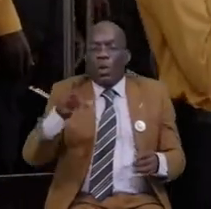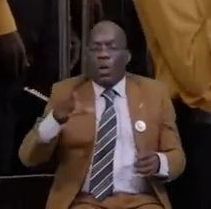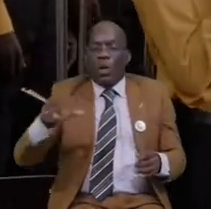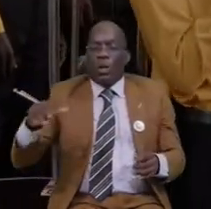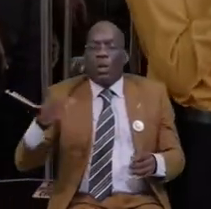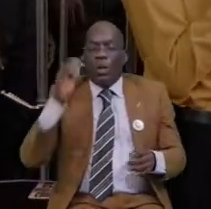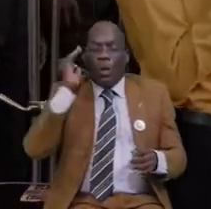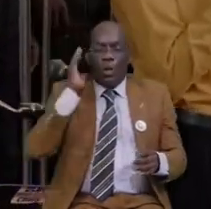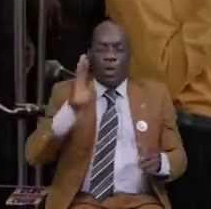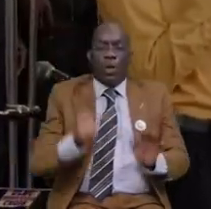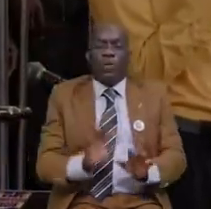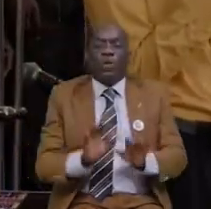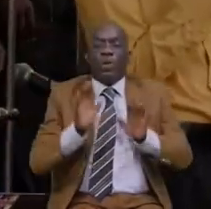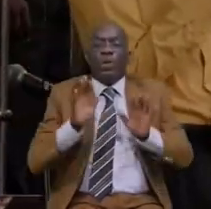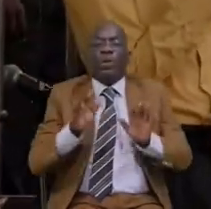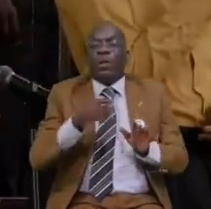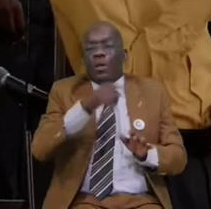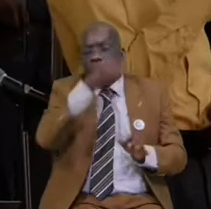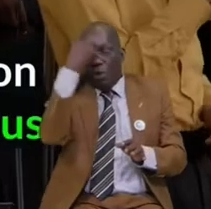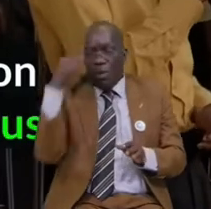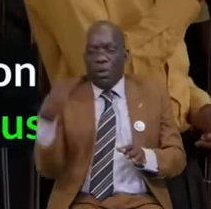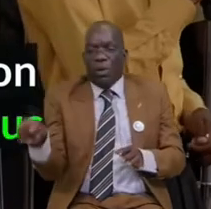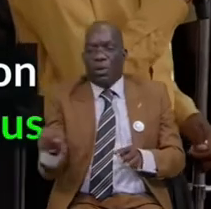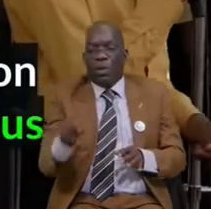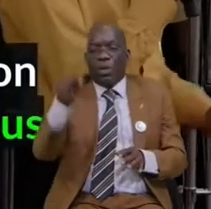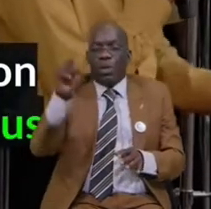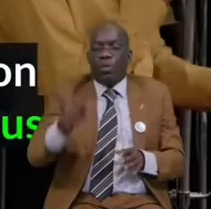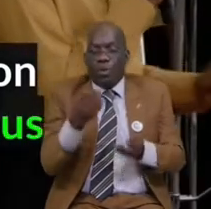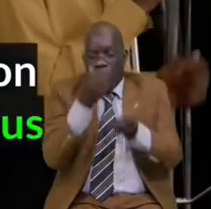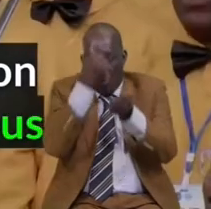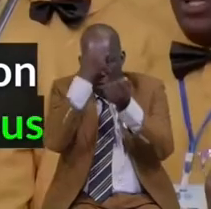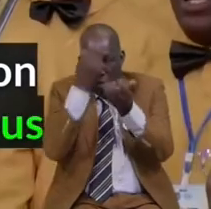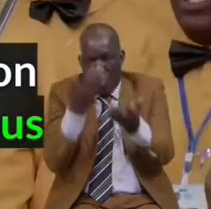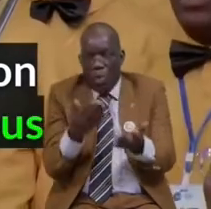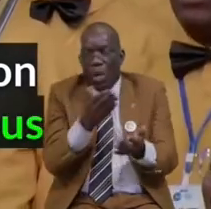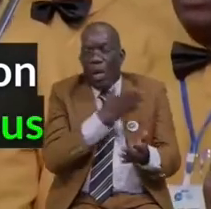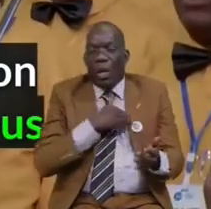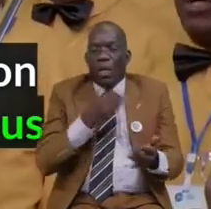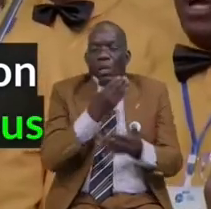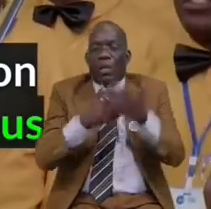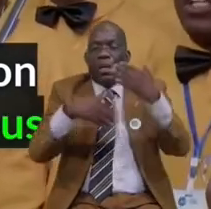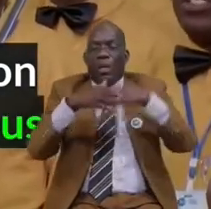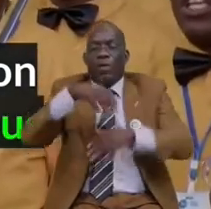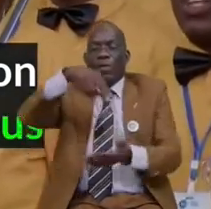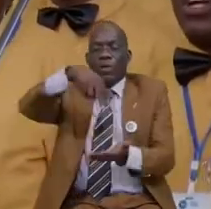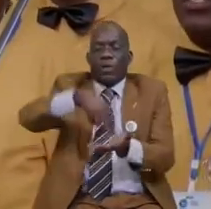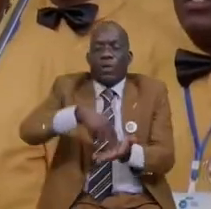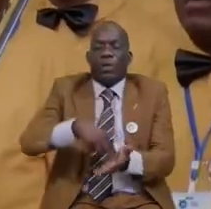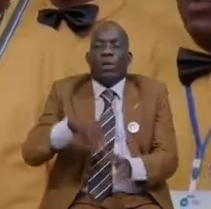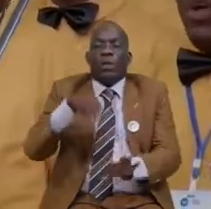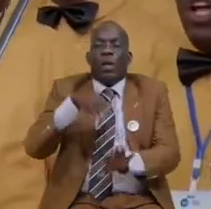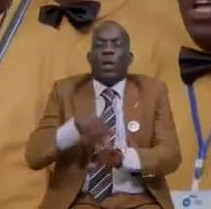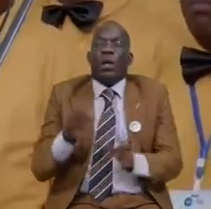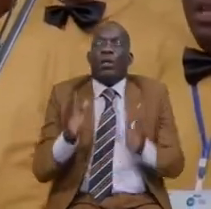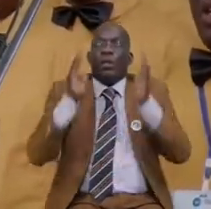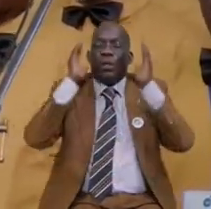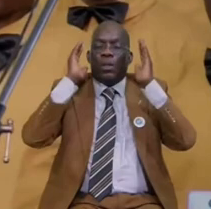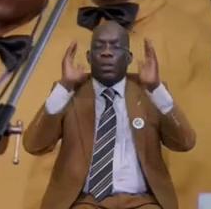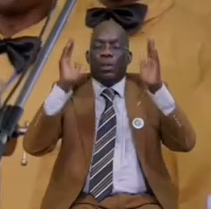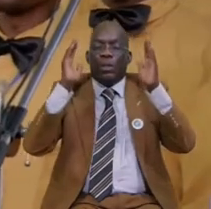shame. Must obey and ever stands at attention when